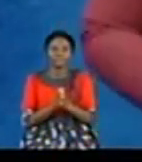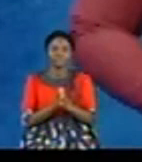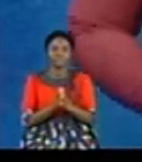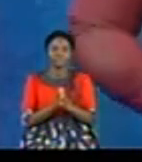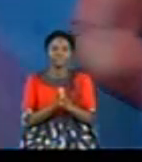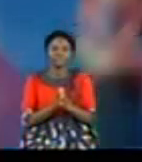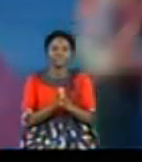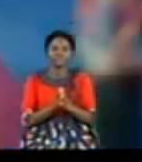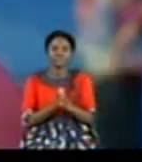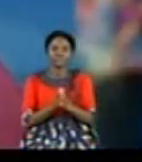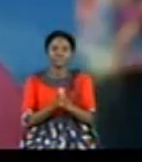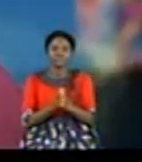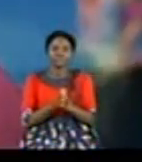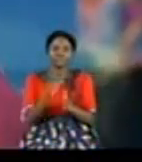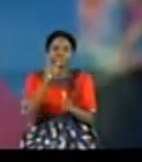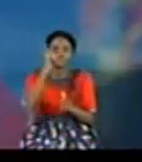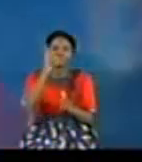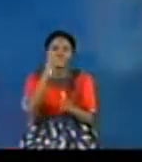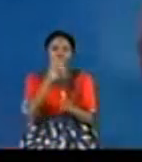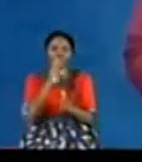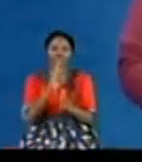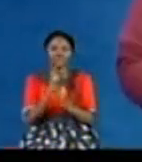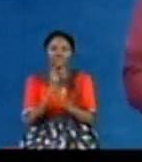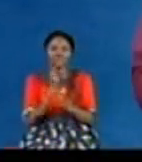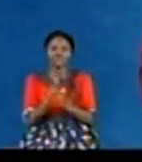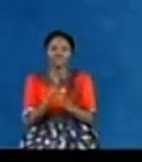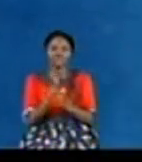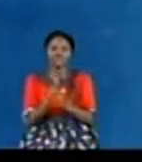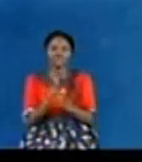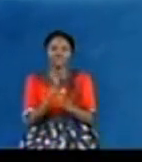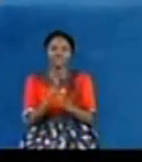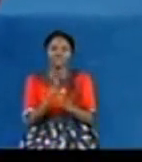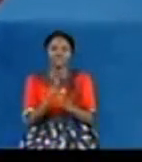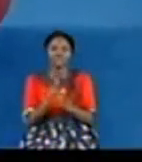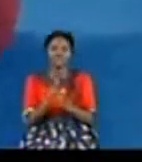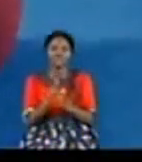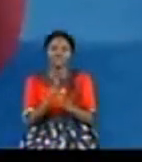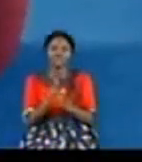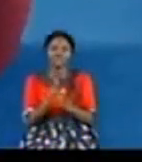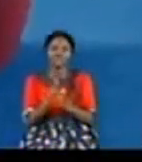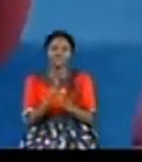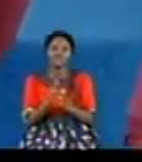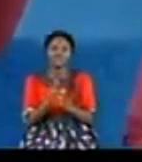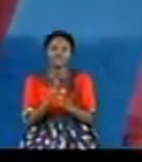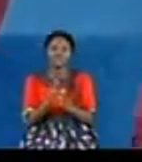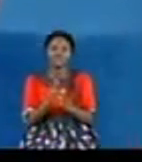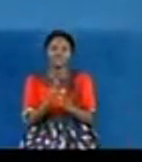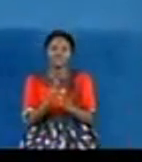your you count for light out of